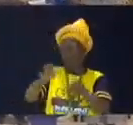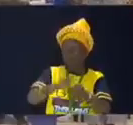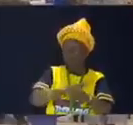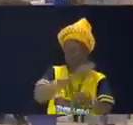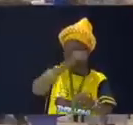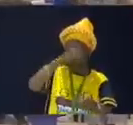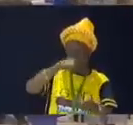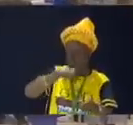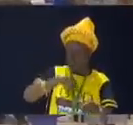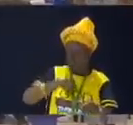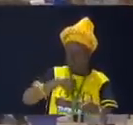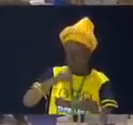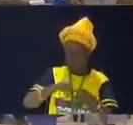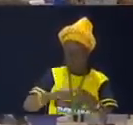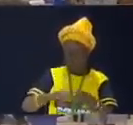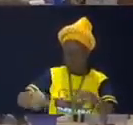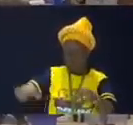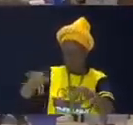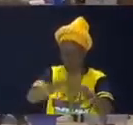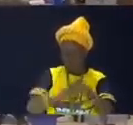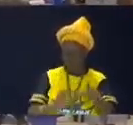heaven.